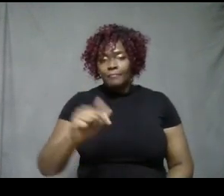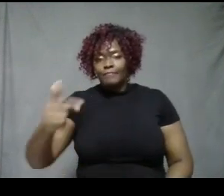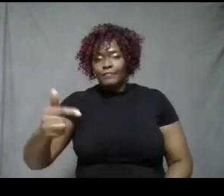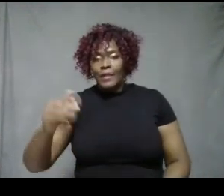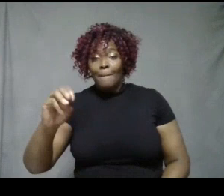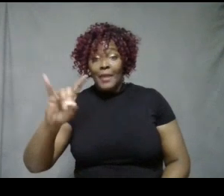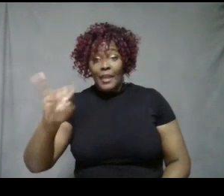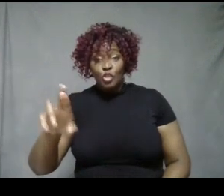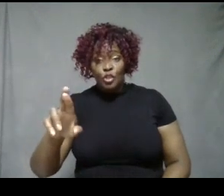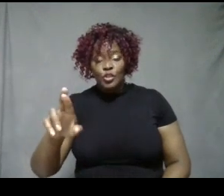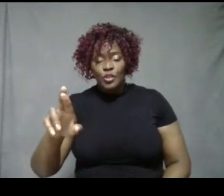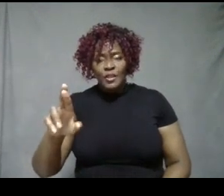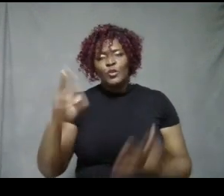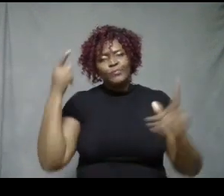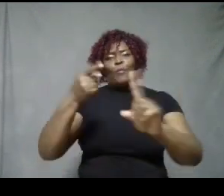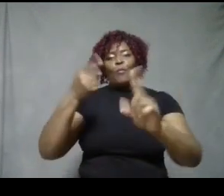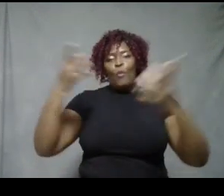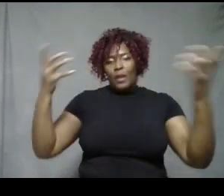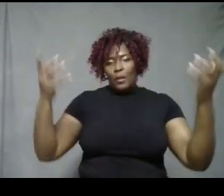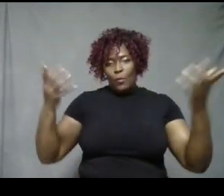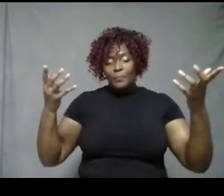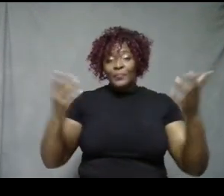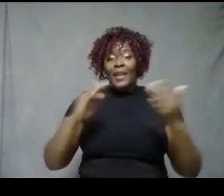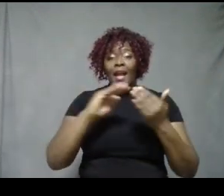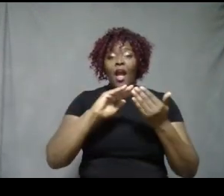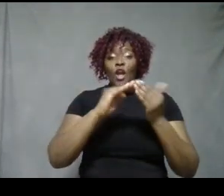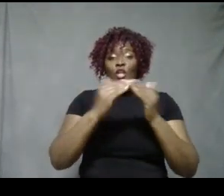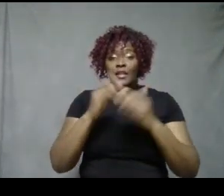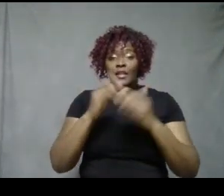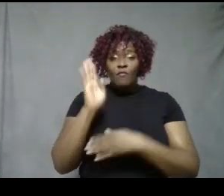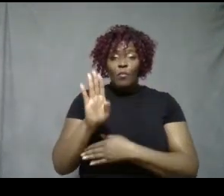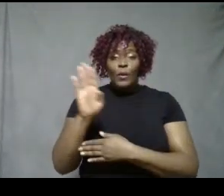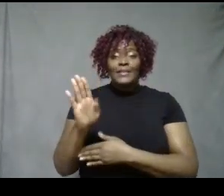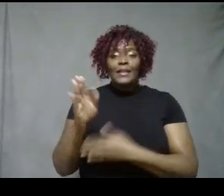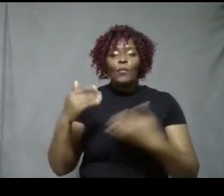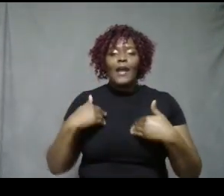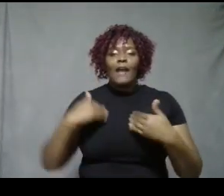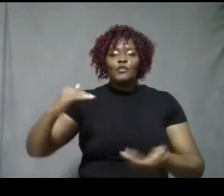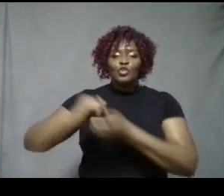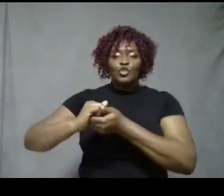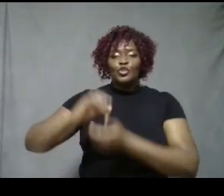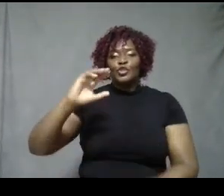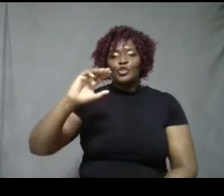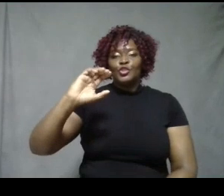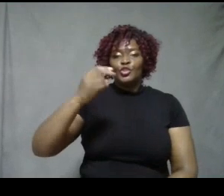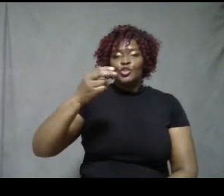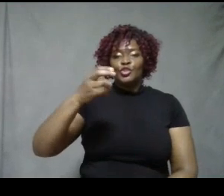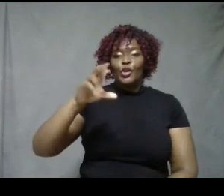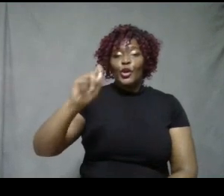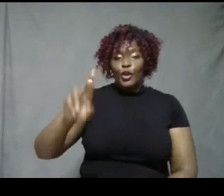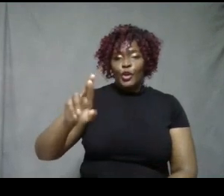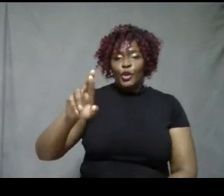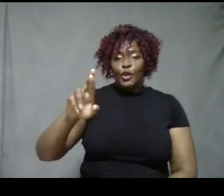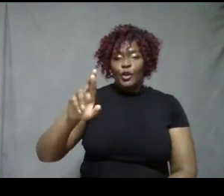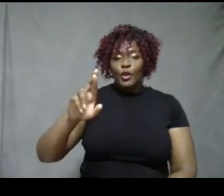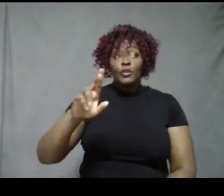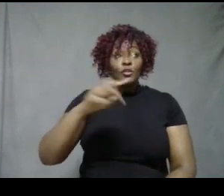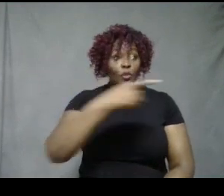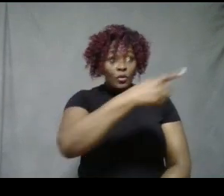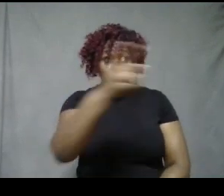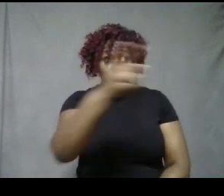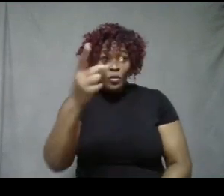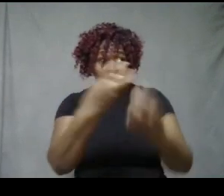I stand to say all of this is because the city of Boynton, we have a charter. I hope all of you that's sitting up there swore you have read the